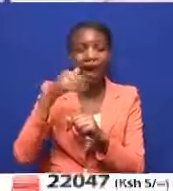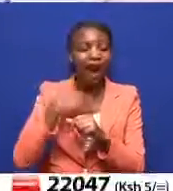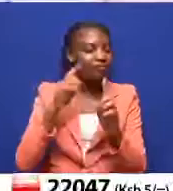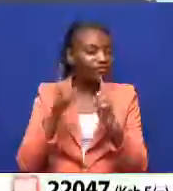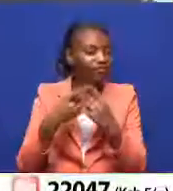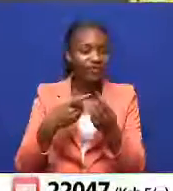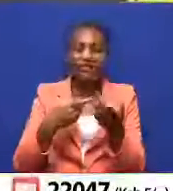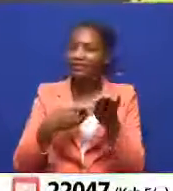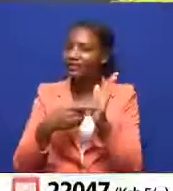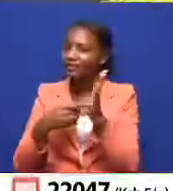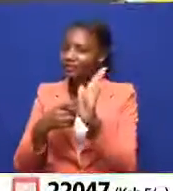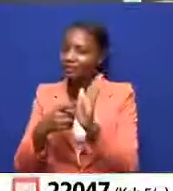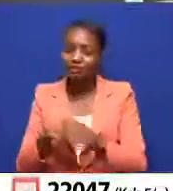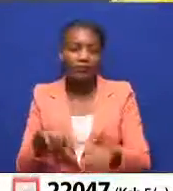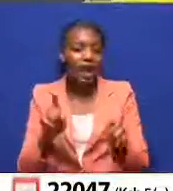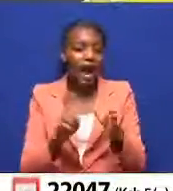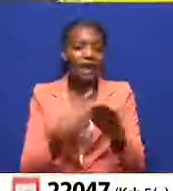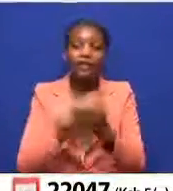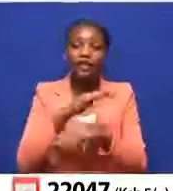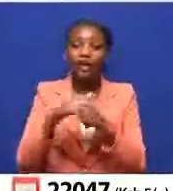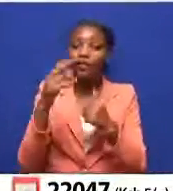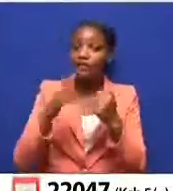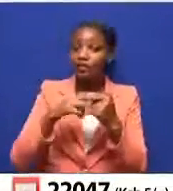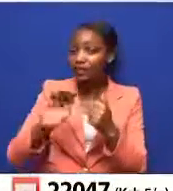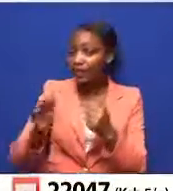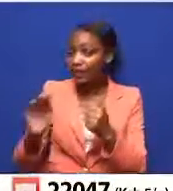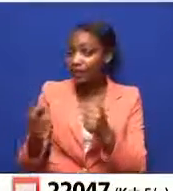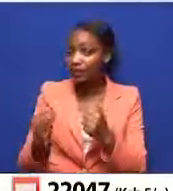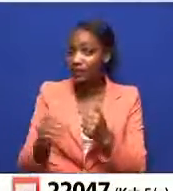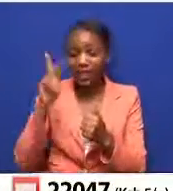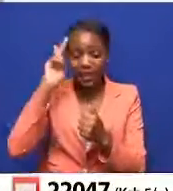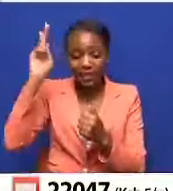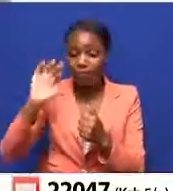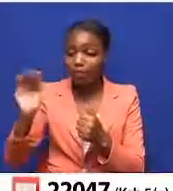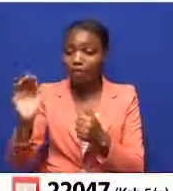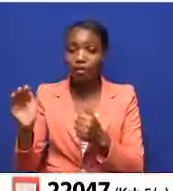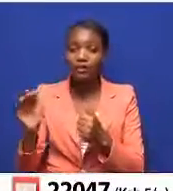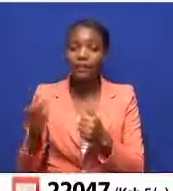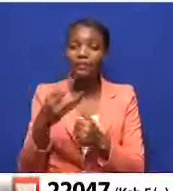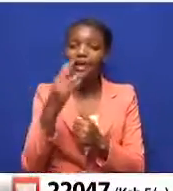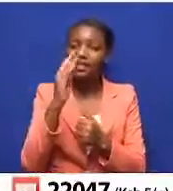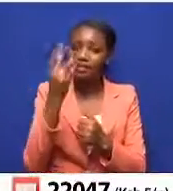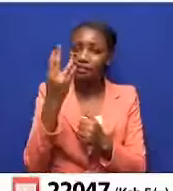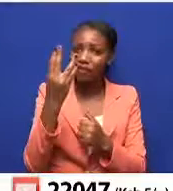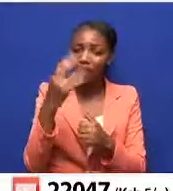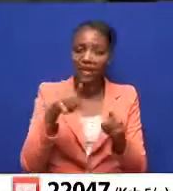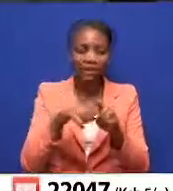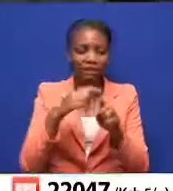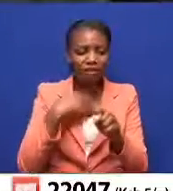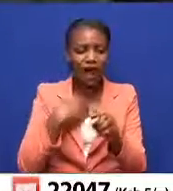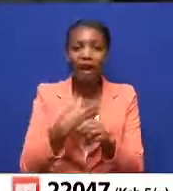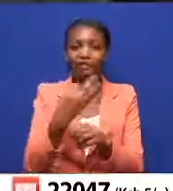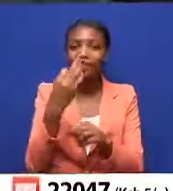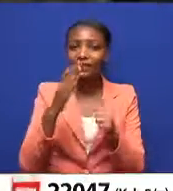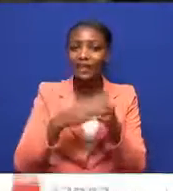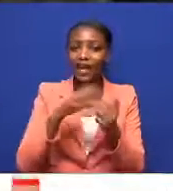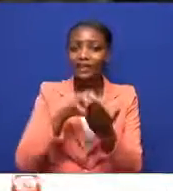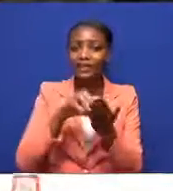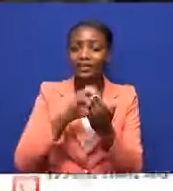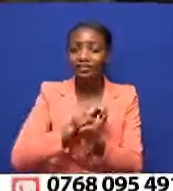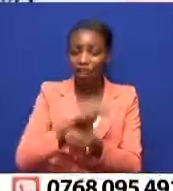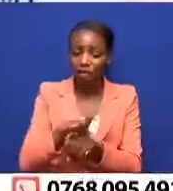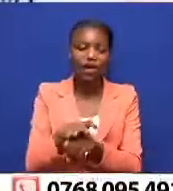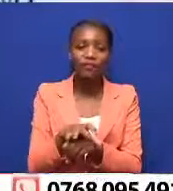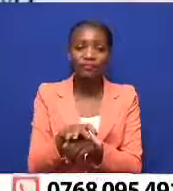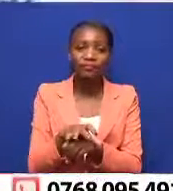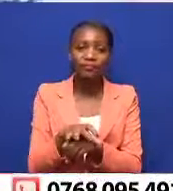conditions. Katika kaunti zote 47, kaunti ya Kiambu imetajwa kuwa ya 4, ikiwa imesajili visa 39 vya virusi vya